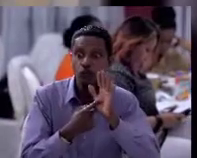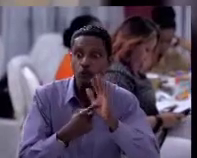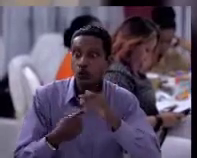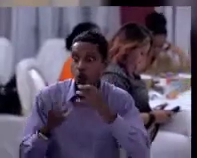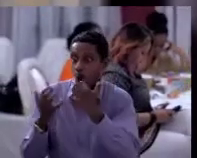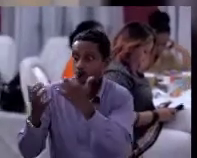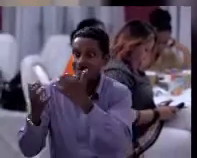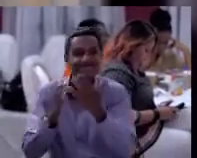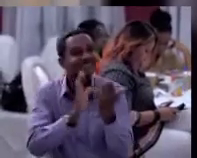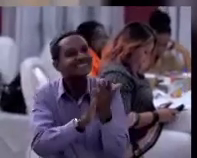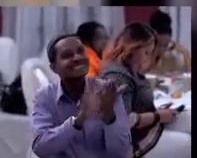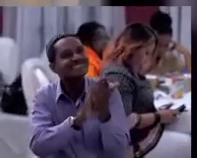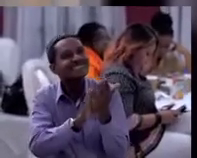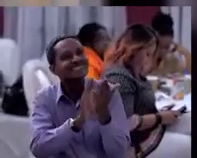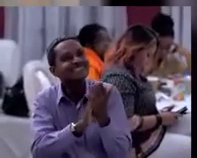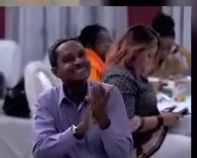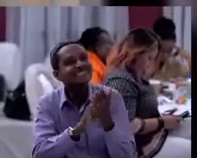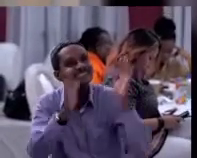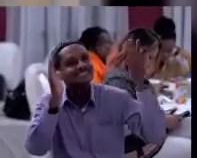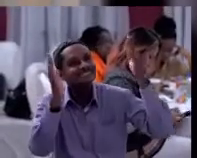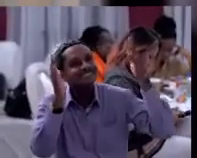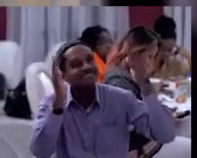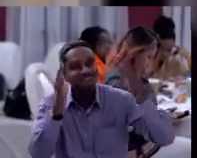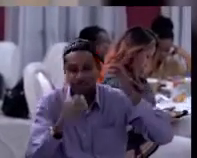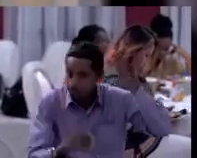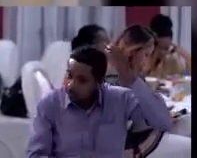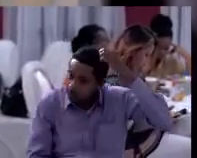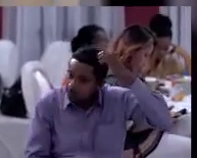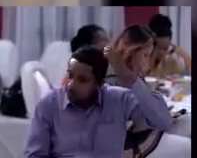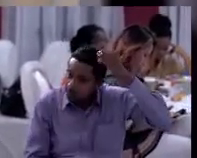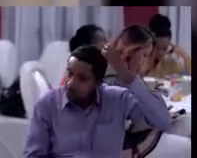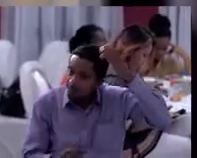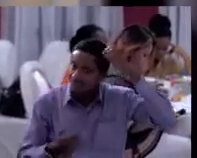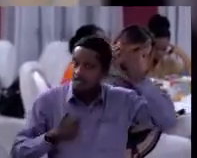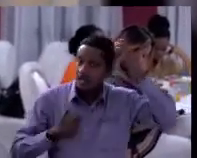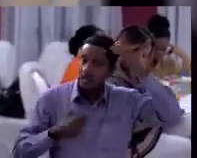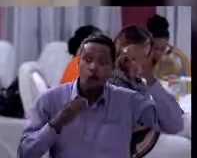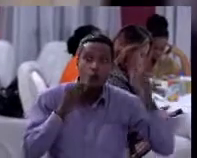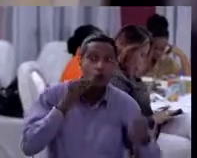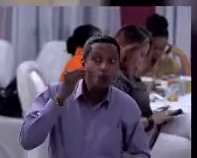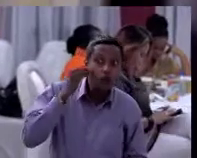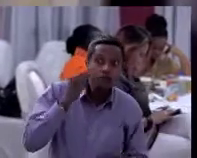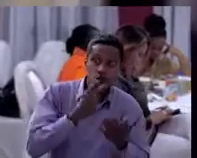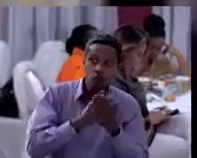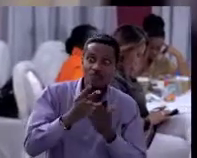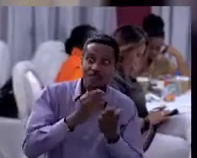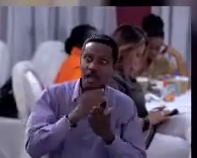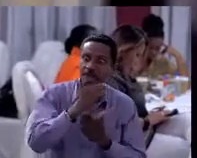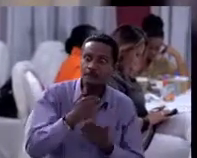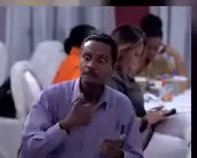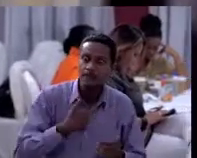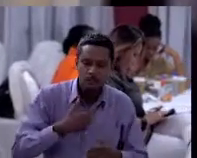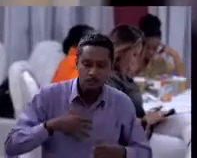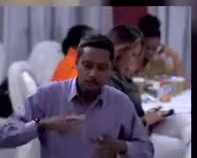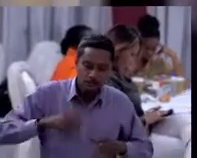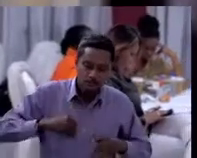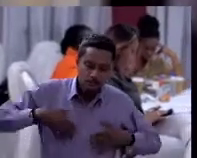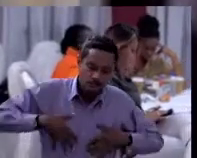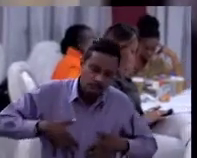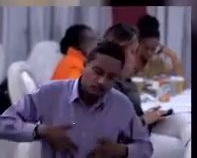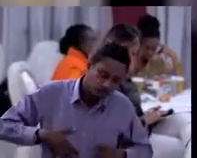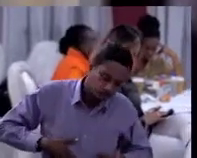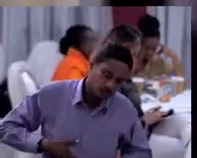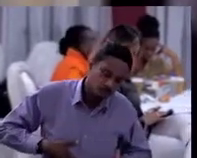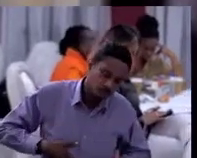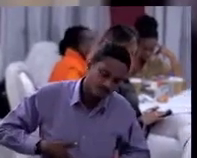identify. Like sometime I would do a show, and the audience is clapping, and Queen's Hall in the days we used to do filled, which means it's a success. And I'm home